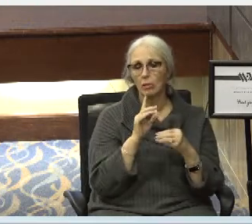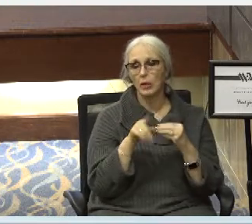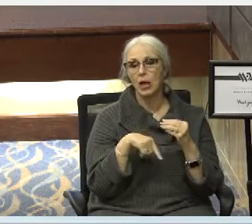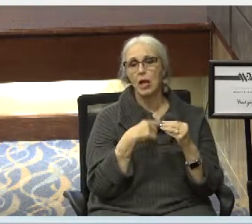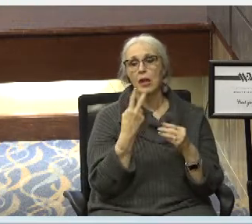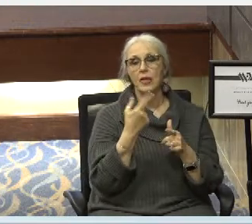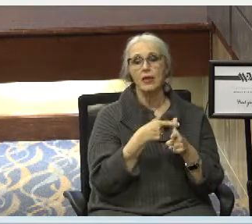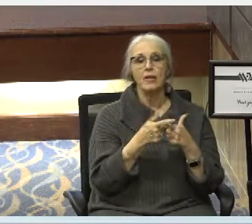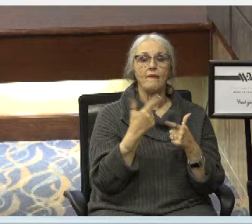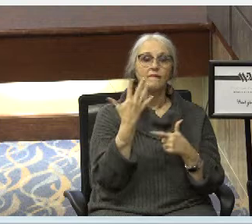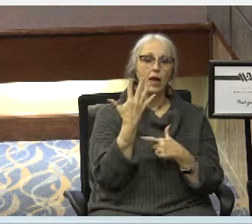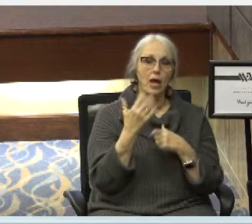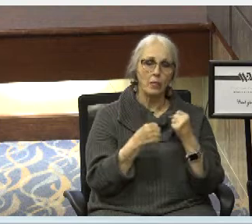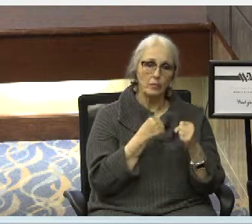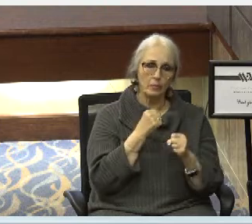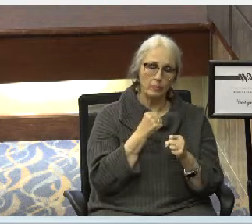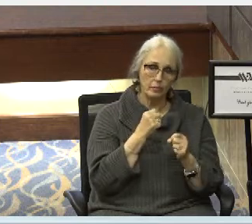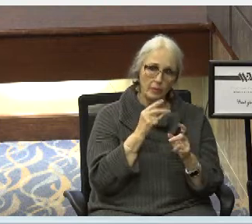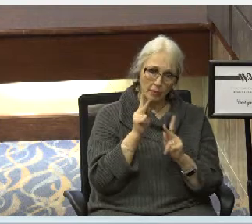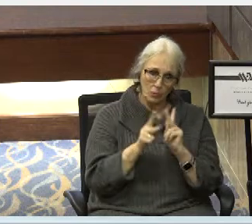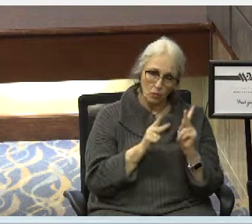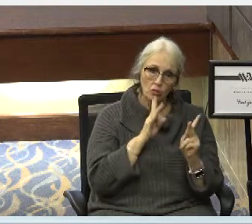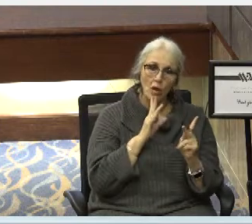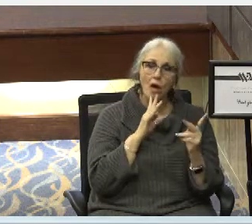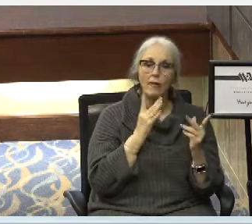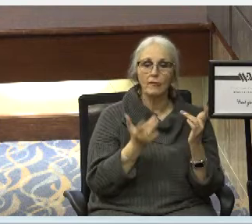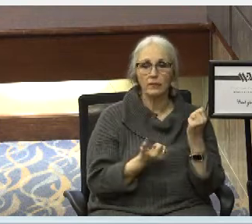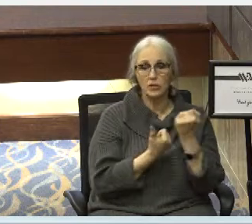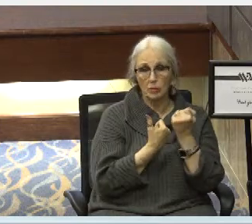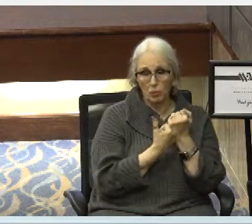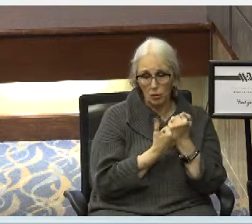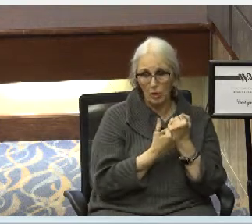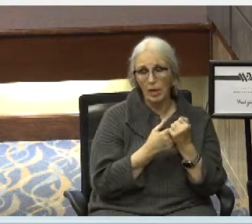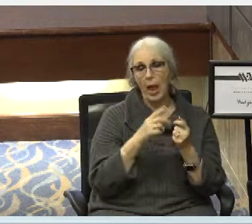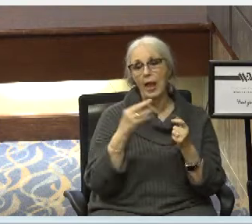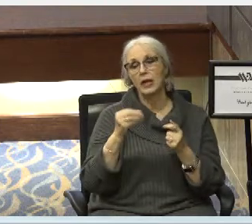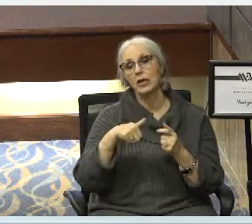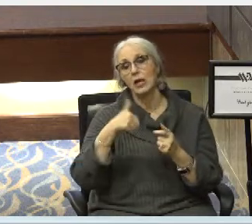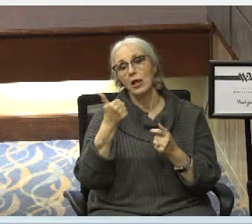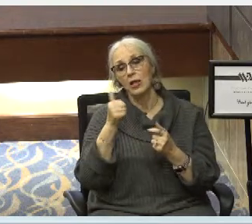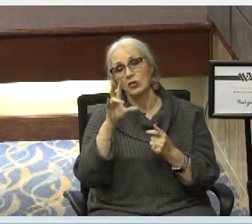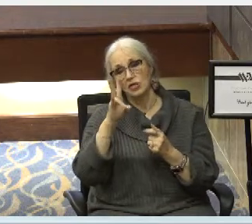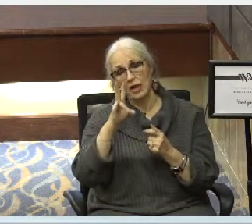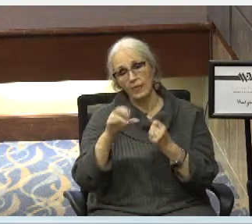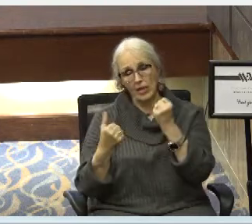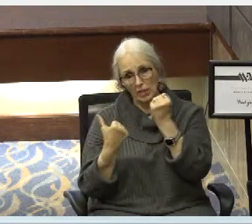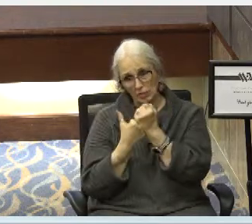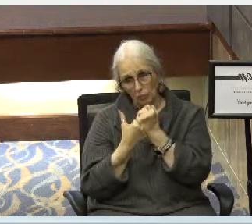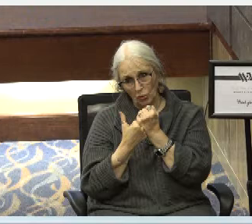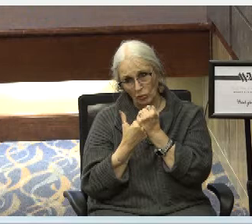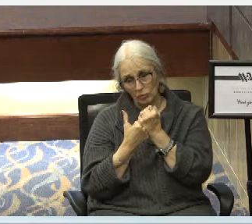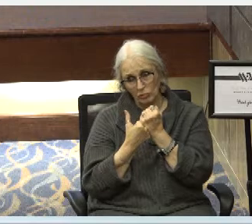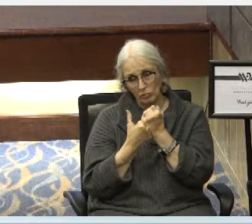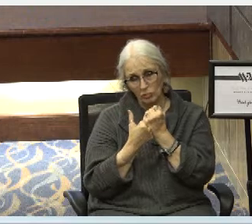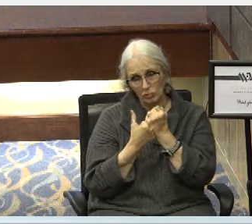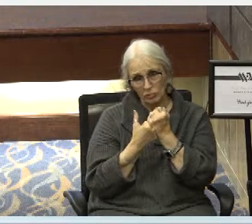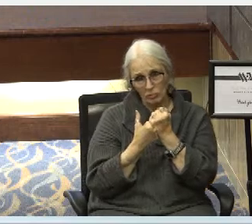5 people speak in favor, with another 7 that stood in support of the request.